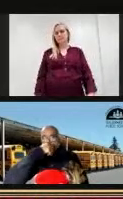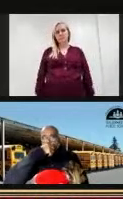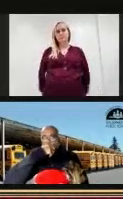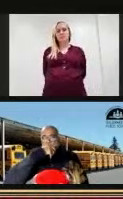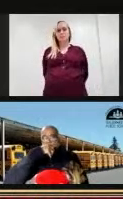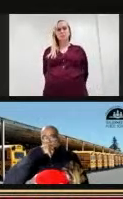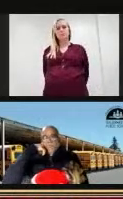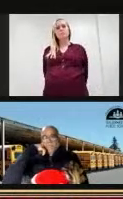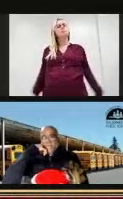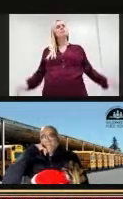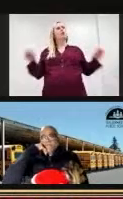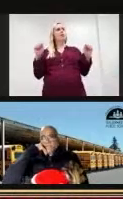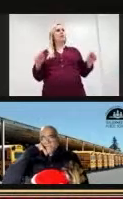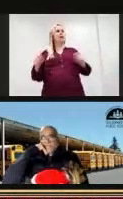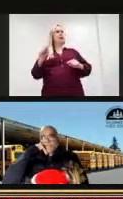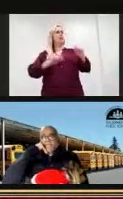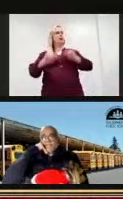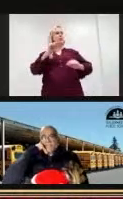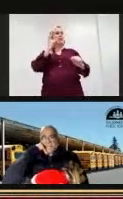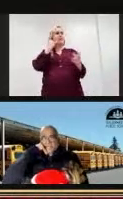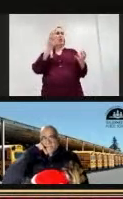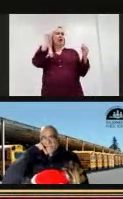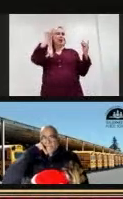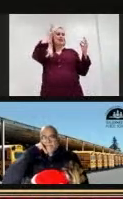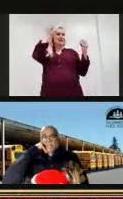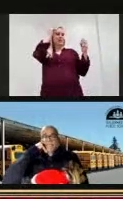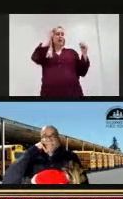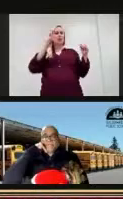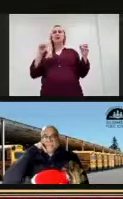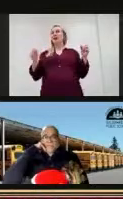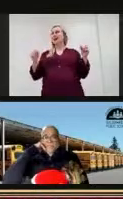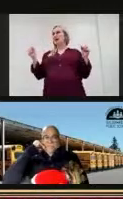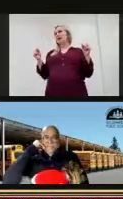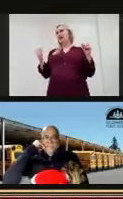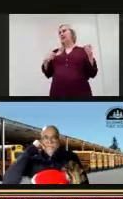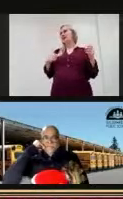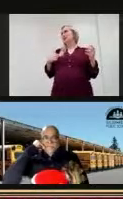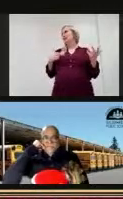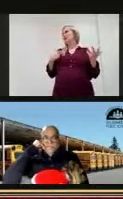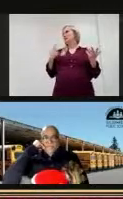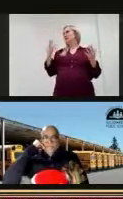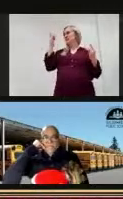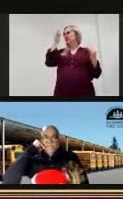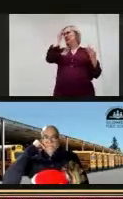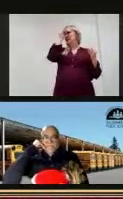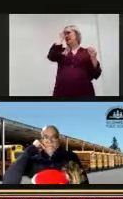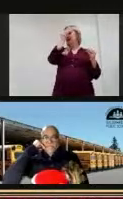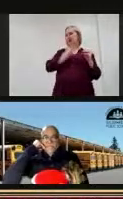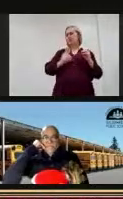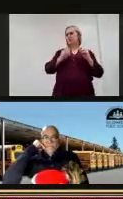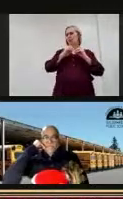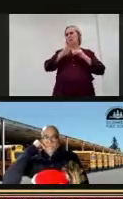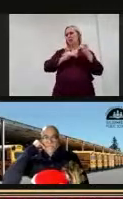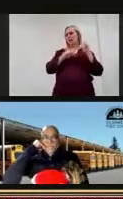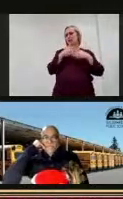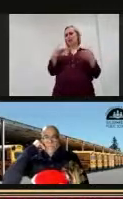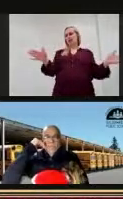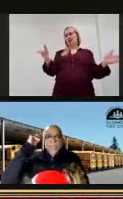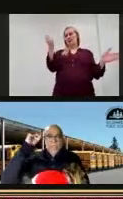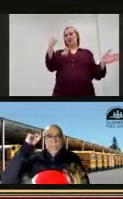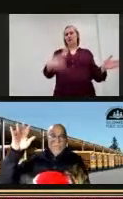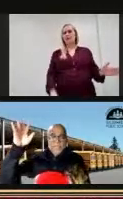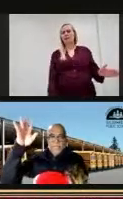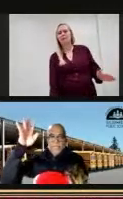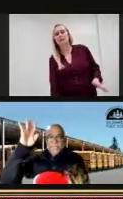Well, we can just come back if you want to think about it. Thank you. I just wanted to kind of go beyond the just general understanding and wanted to